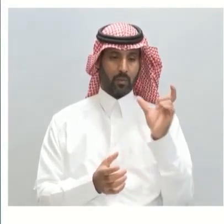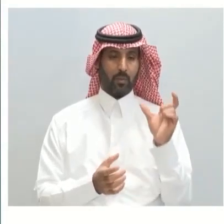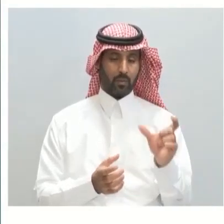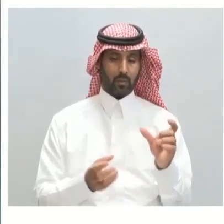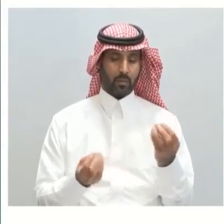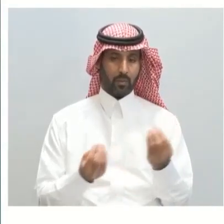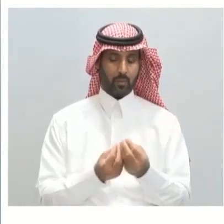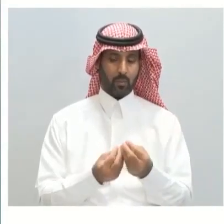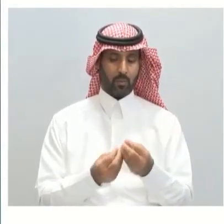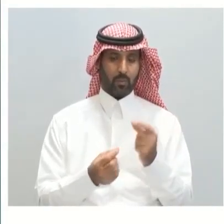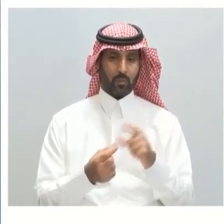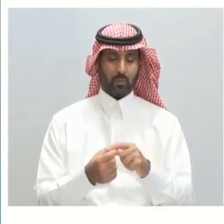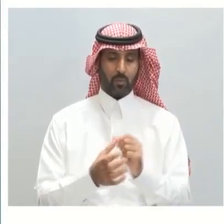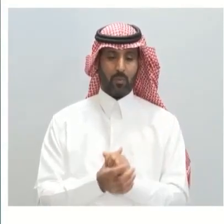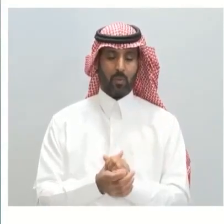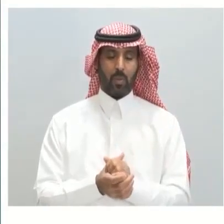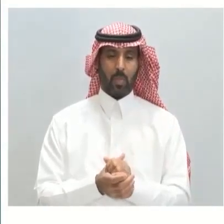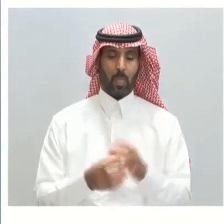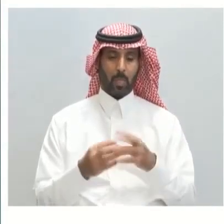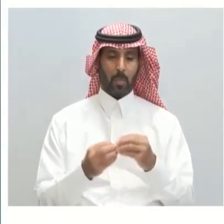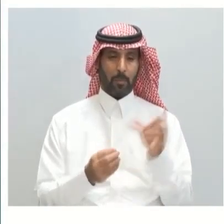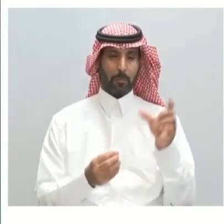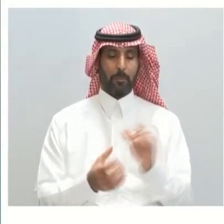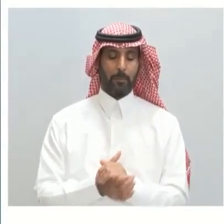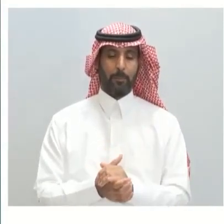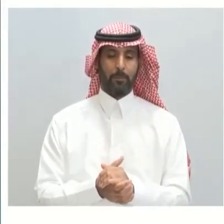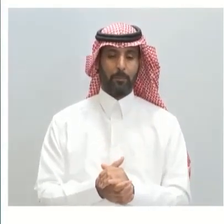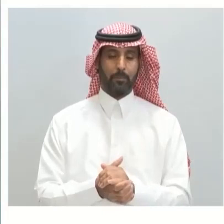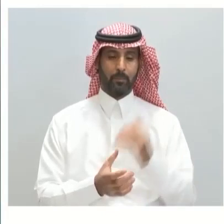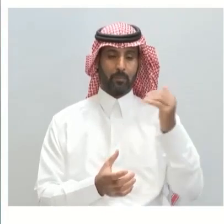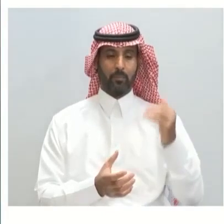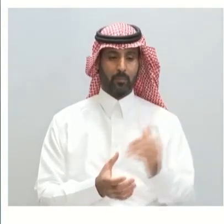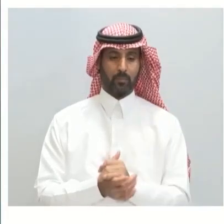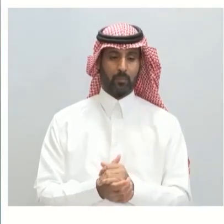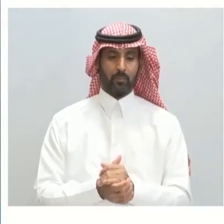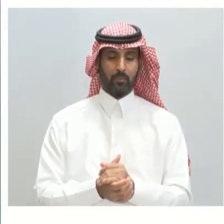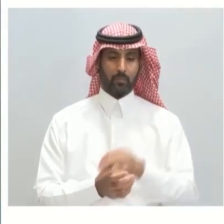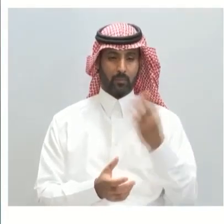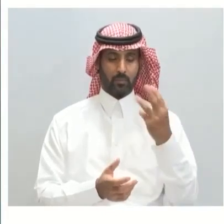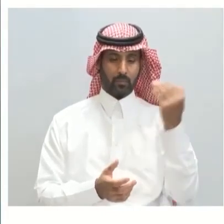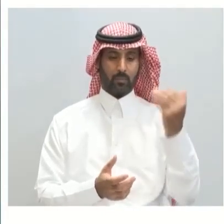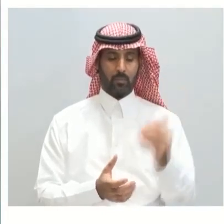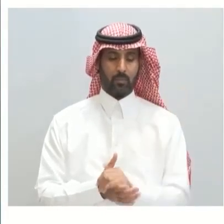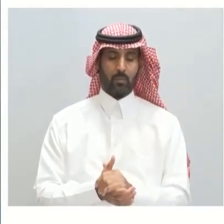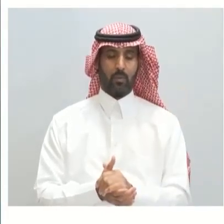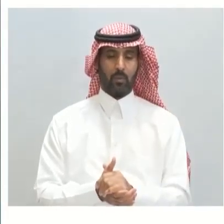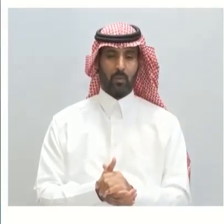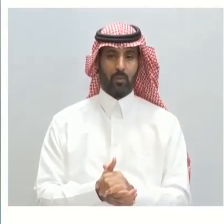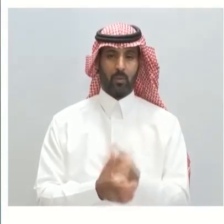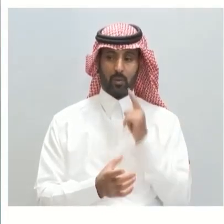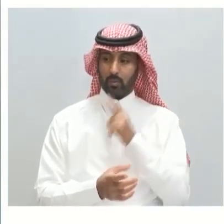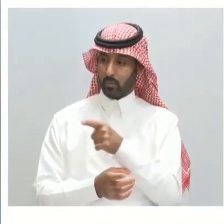correct, the functions with their correct expressions. Make deductions is already number three here. This must be